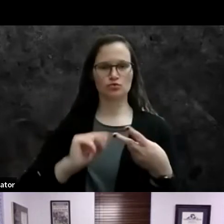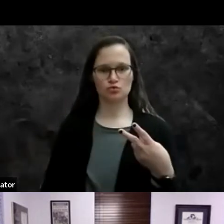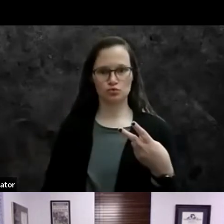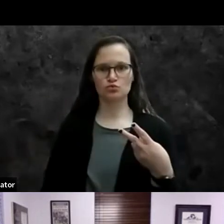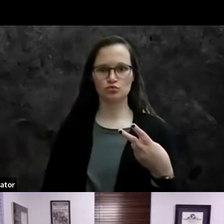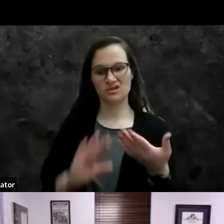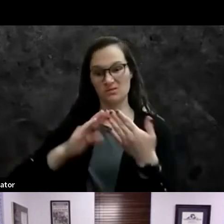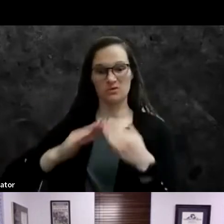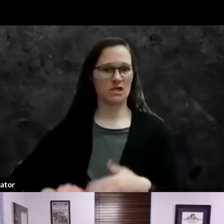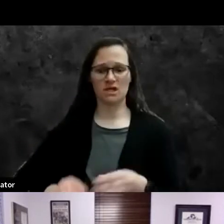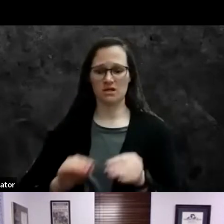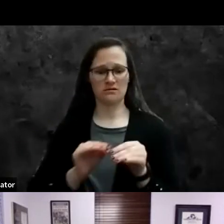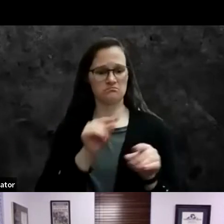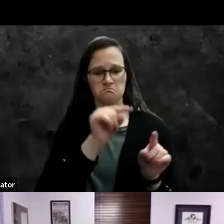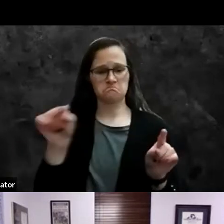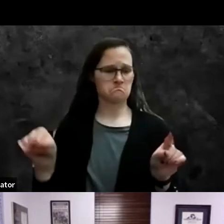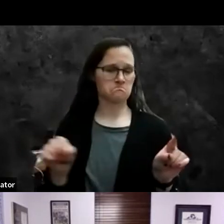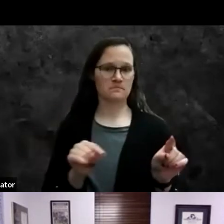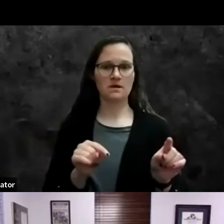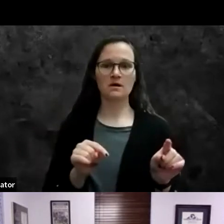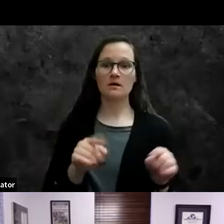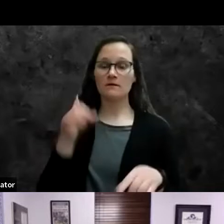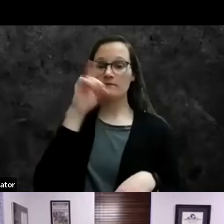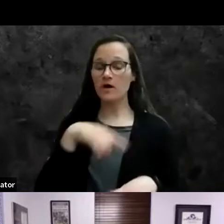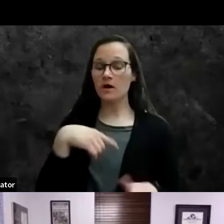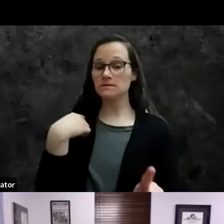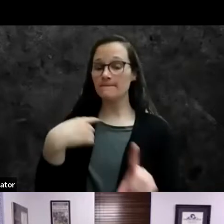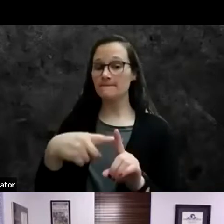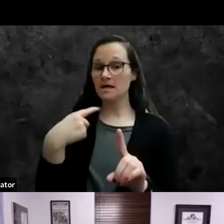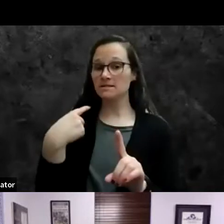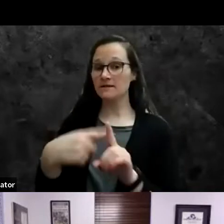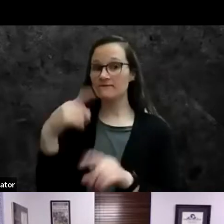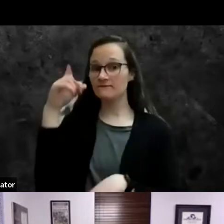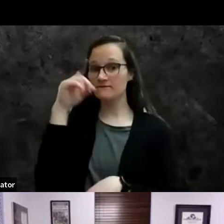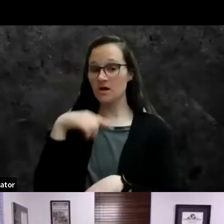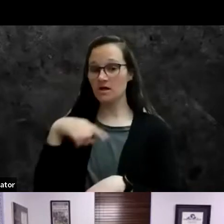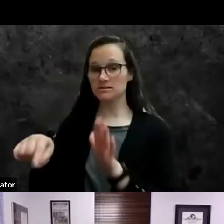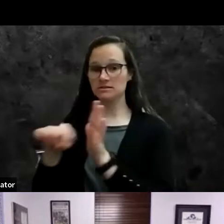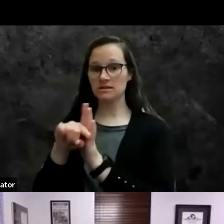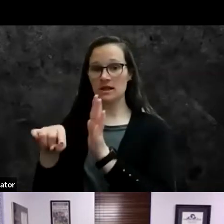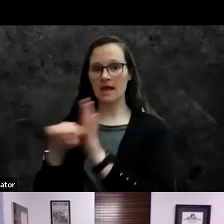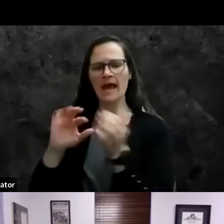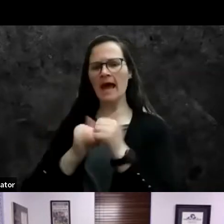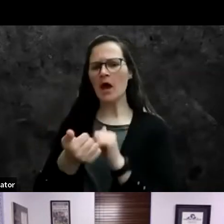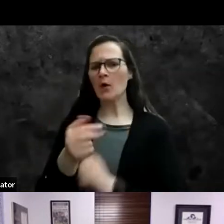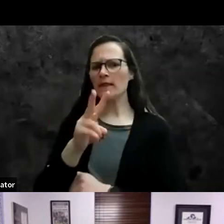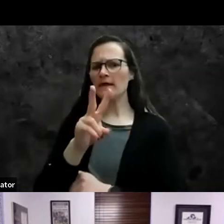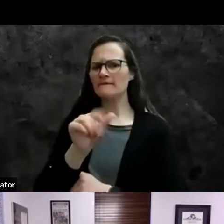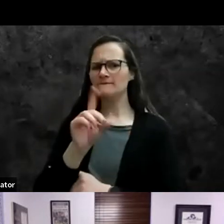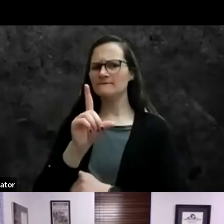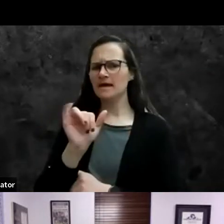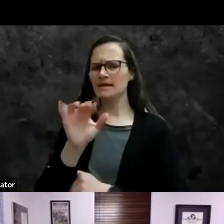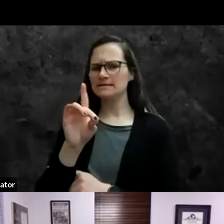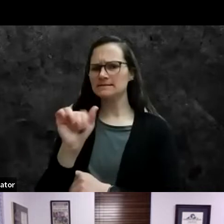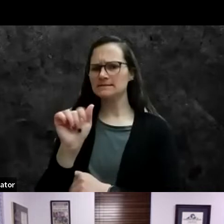second part of that question was, do you know the false positives and false negatives? How are COVID tests validated? Amanda and